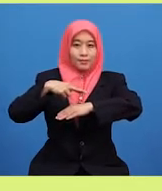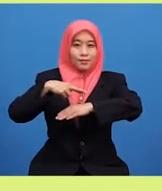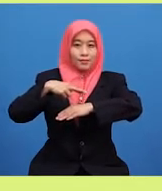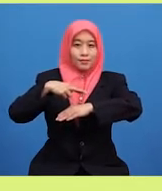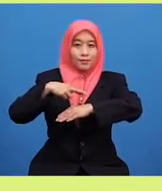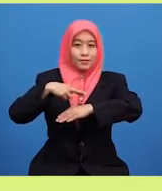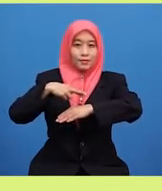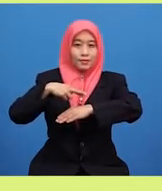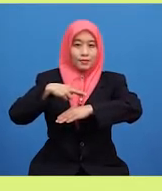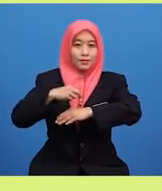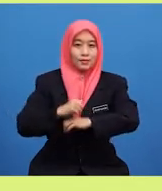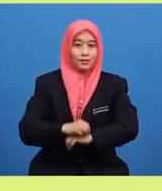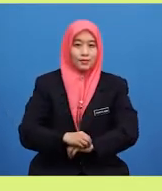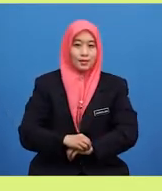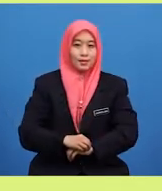desk,